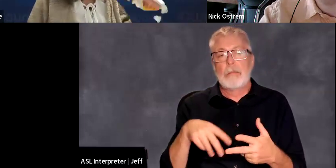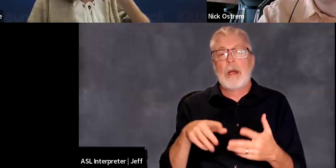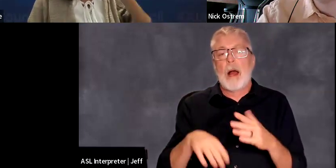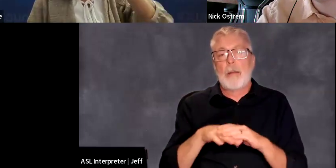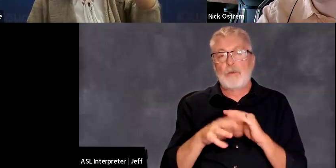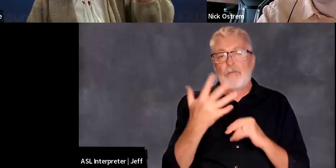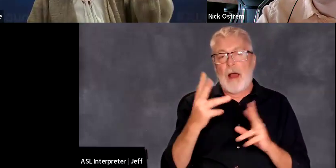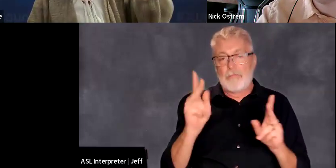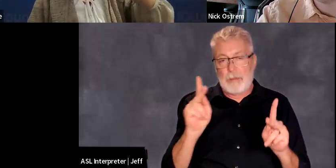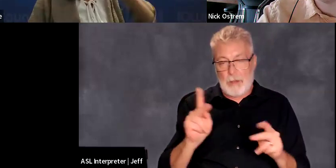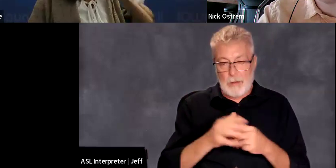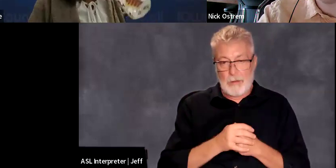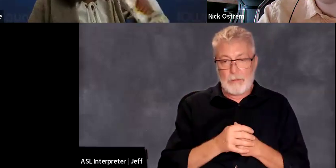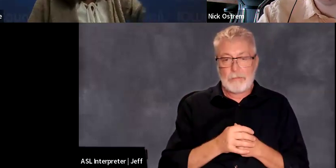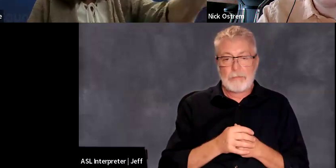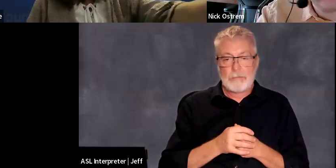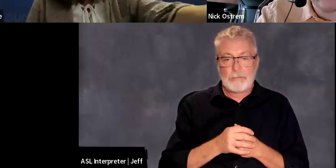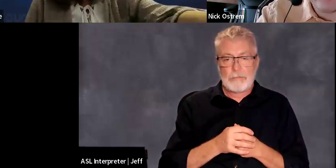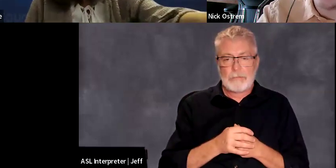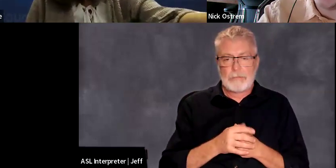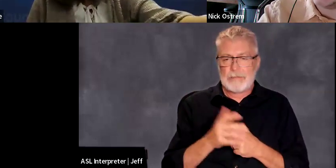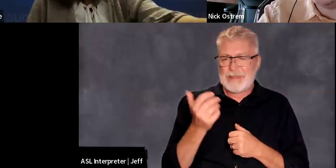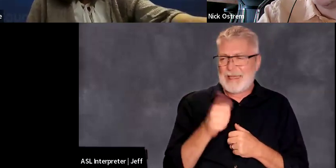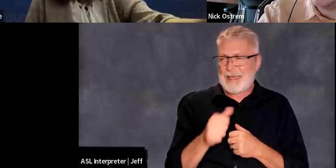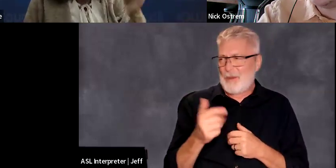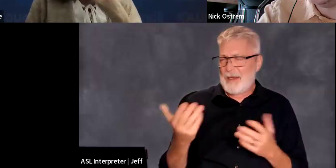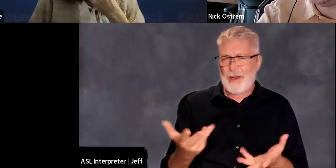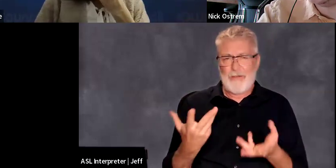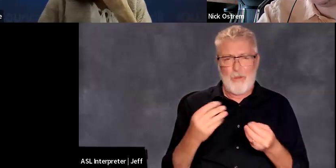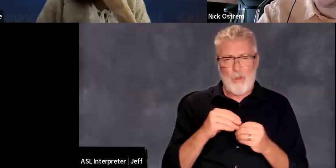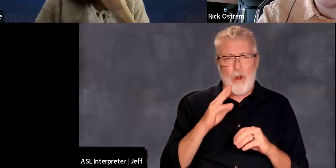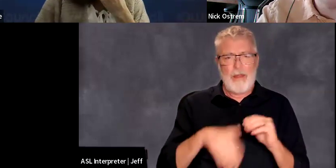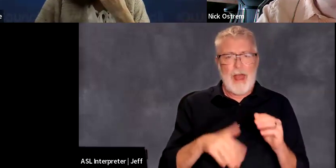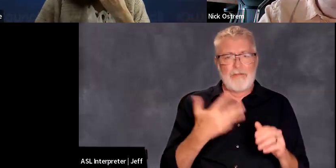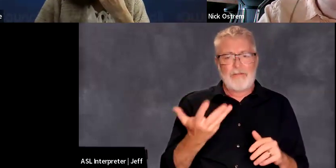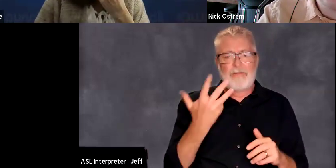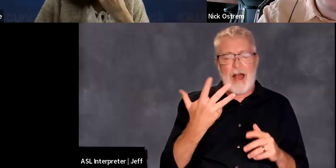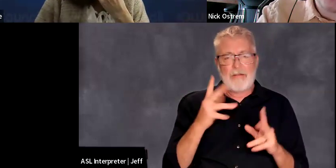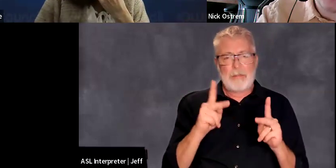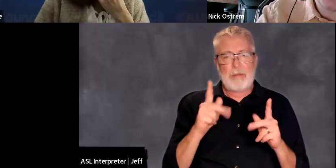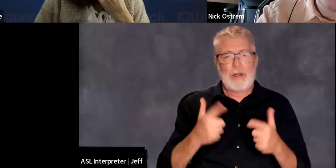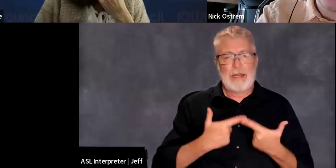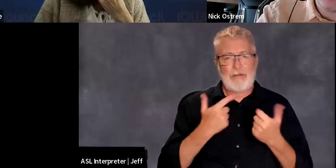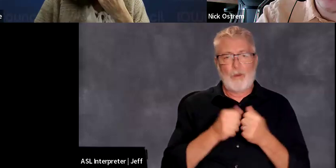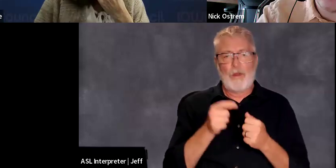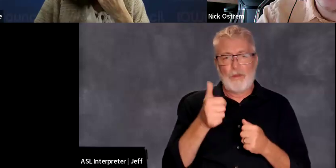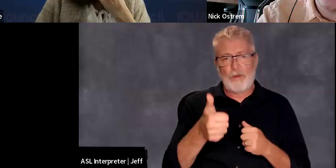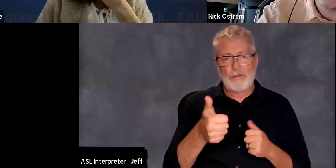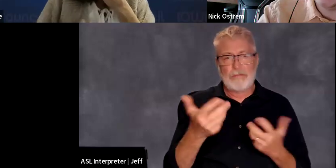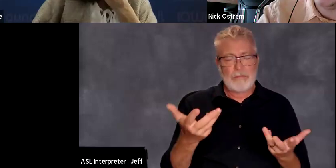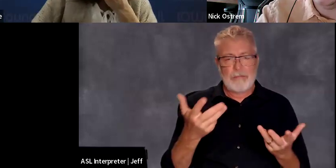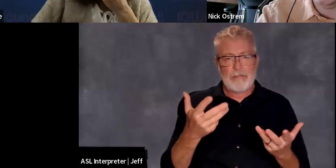5. Does anybody in here have more than 5 people living with them in their household in